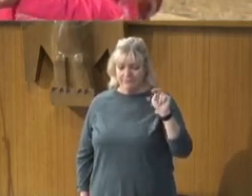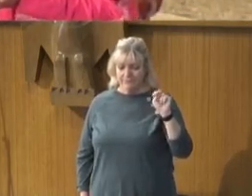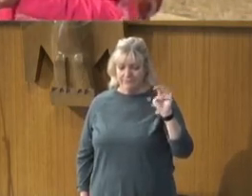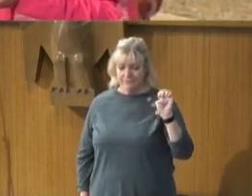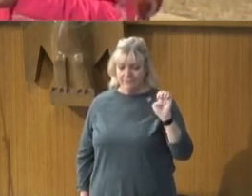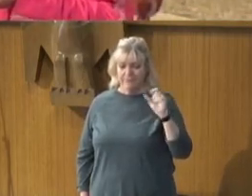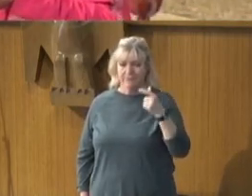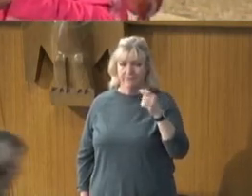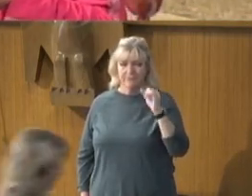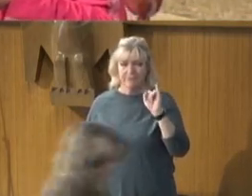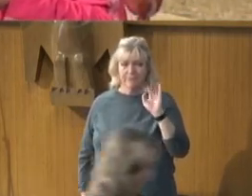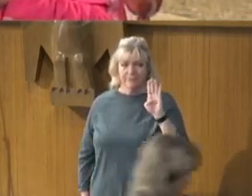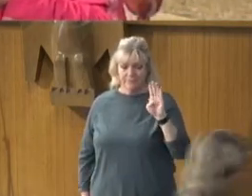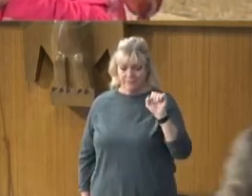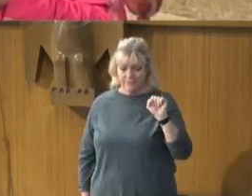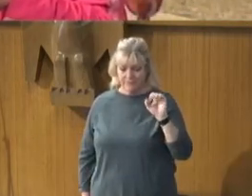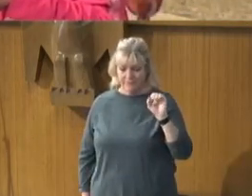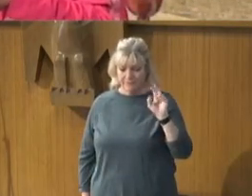Roseanne Gibson.